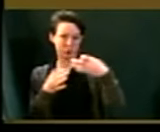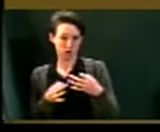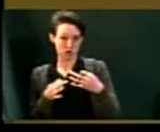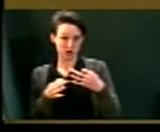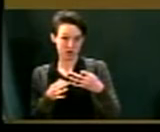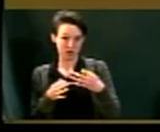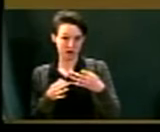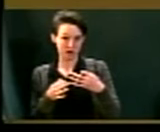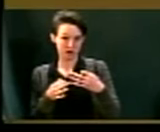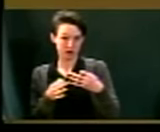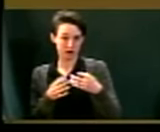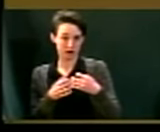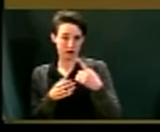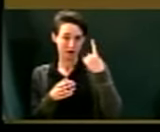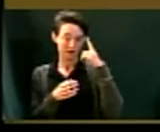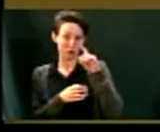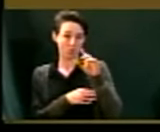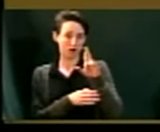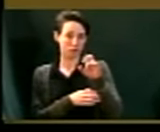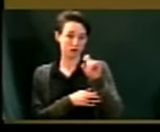agenda for a retreat?